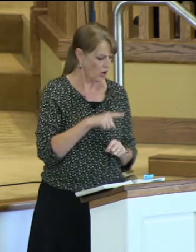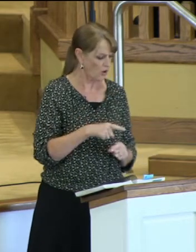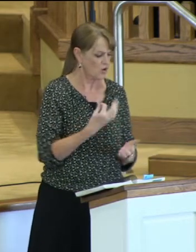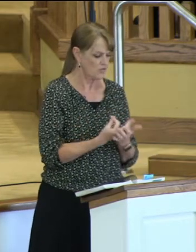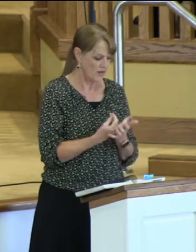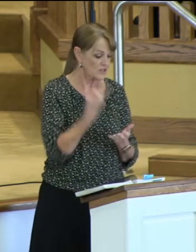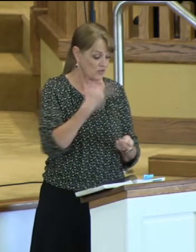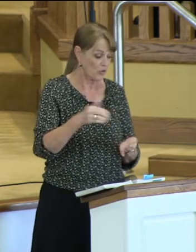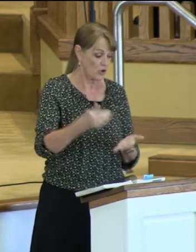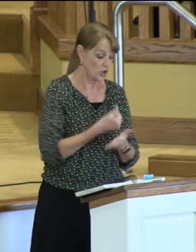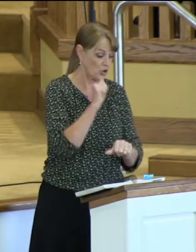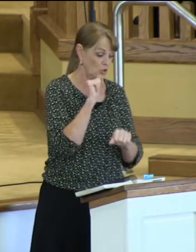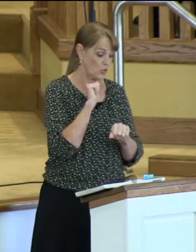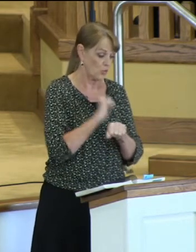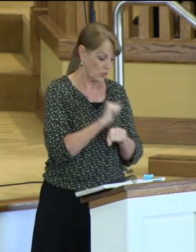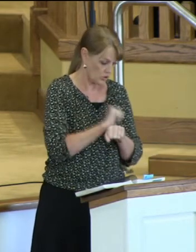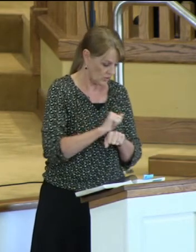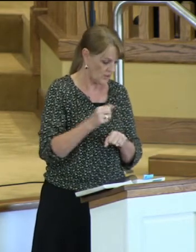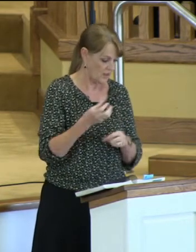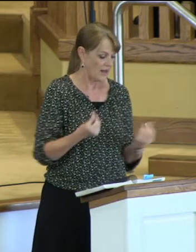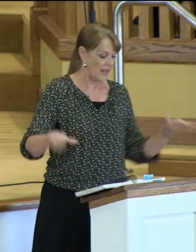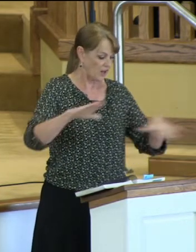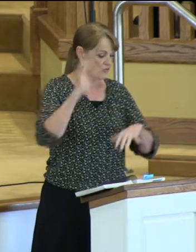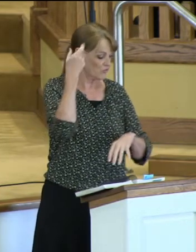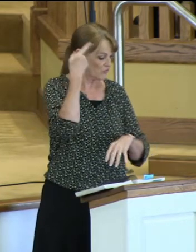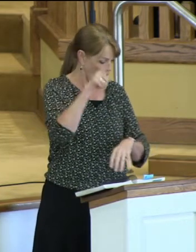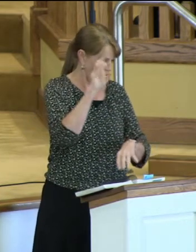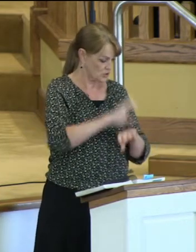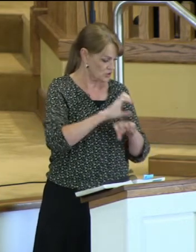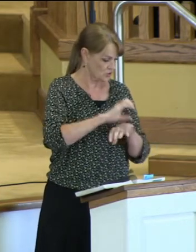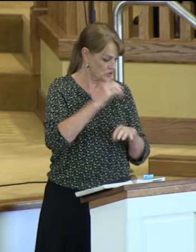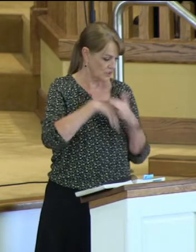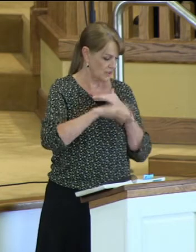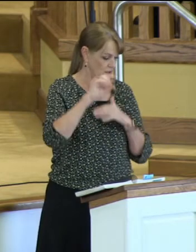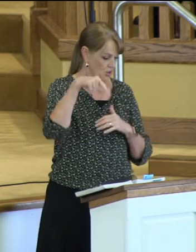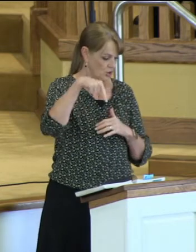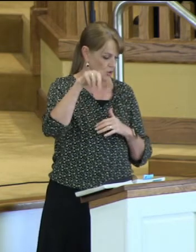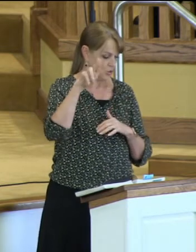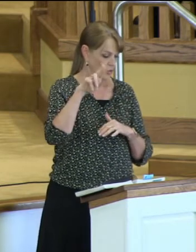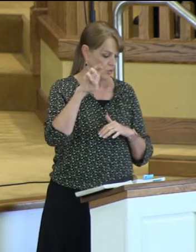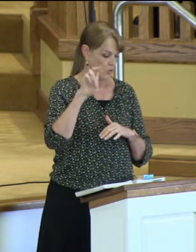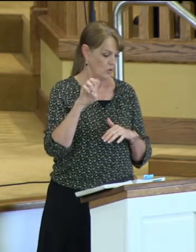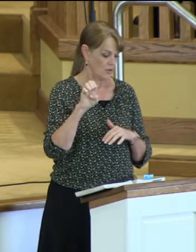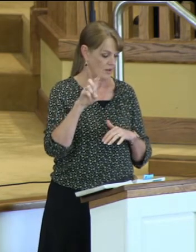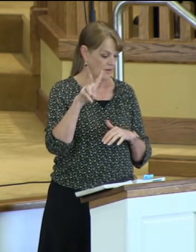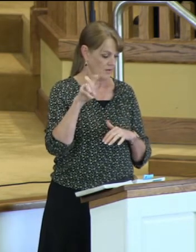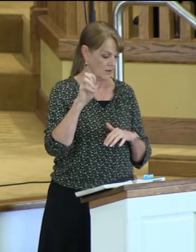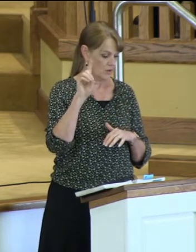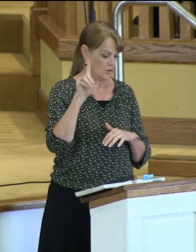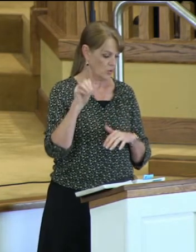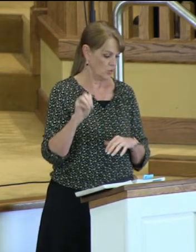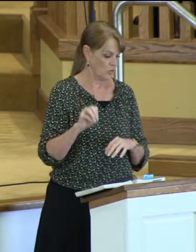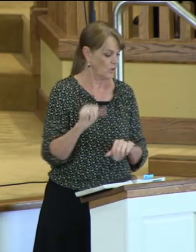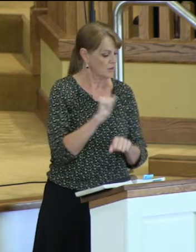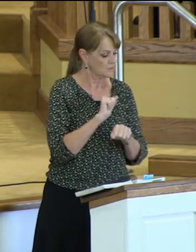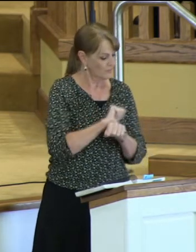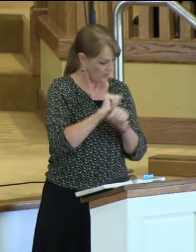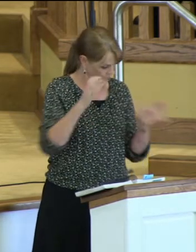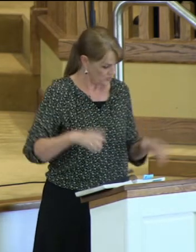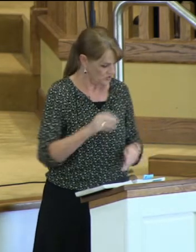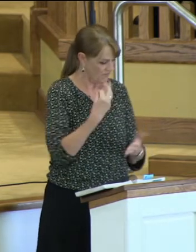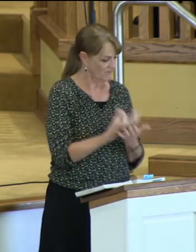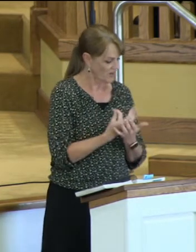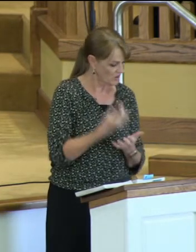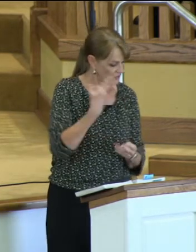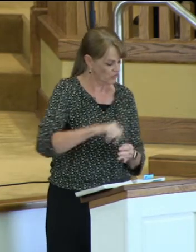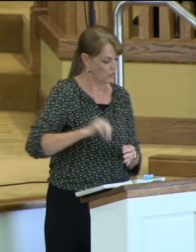in Quevedo, laborers and finances for future churches in the Ventanas, continued vision for establishing